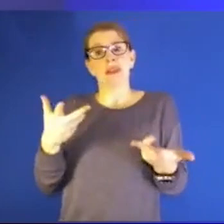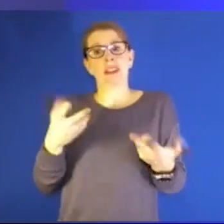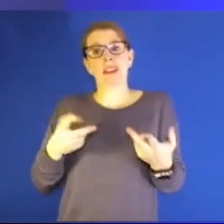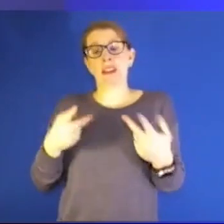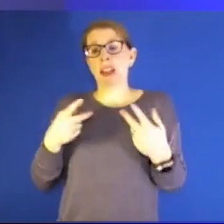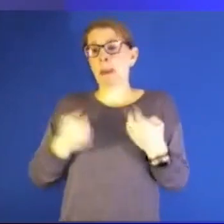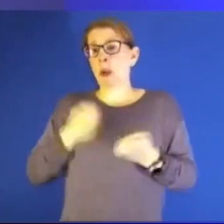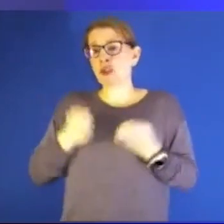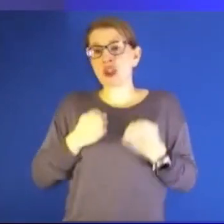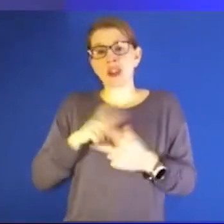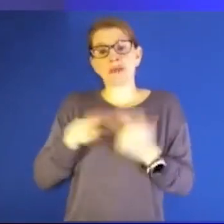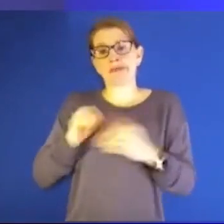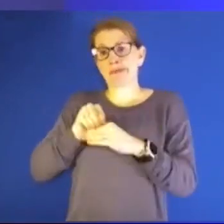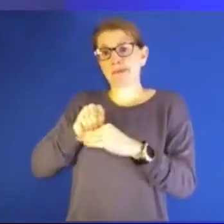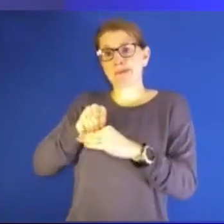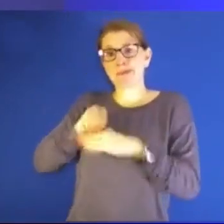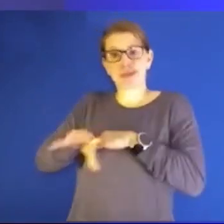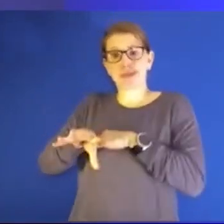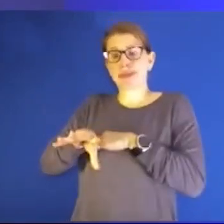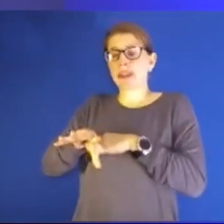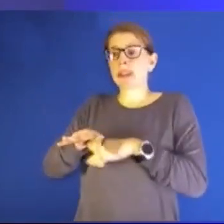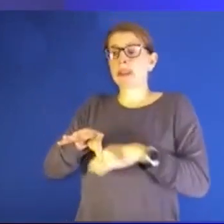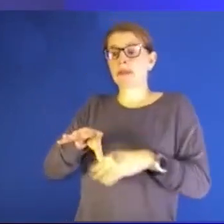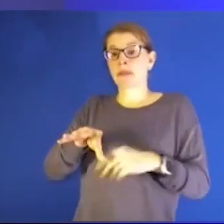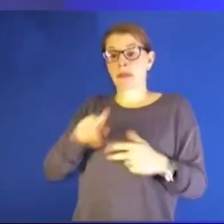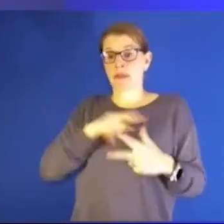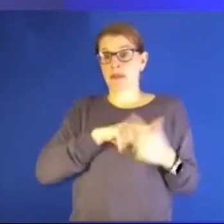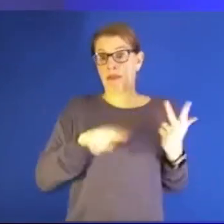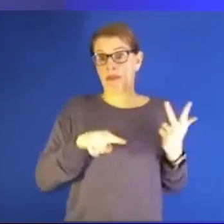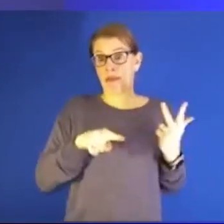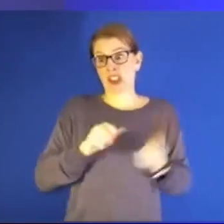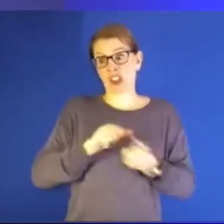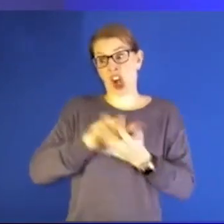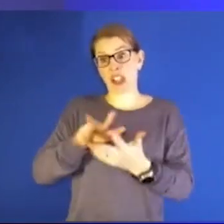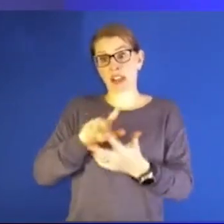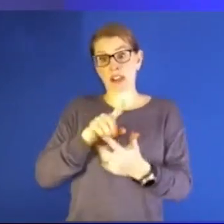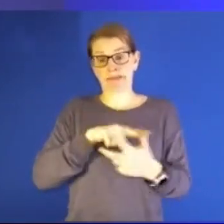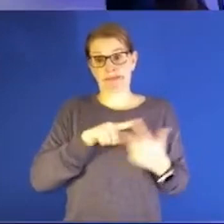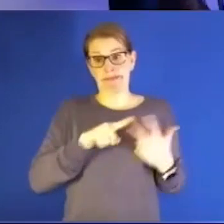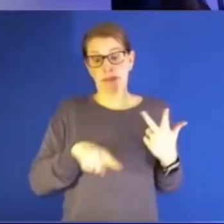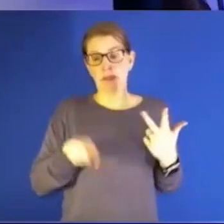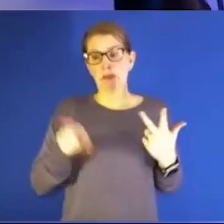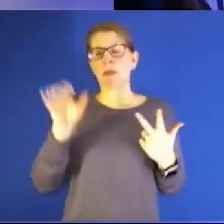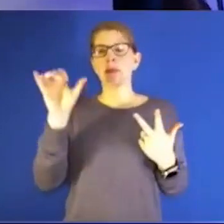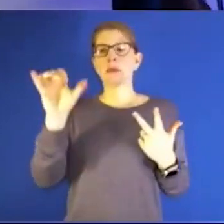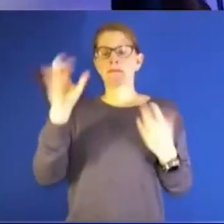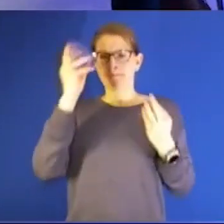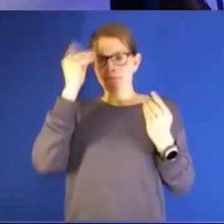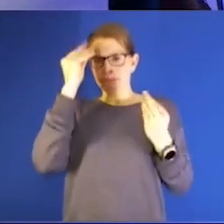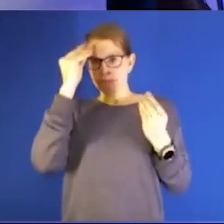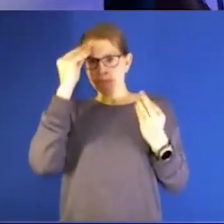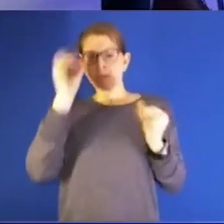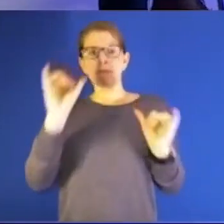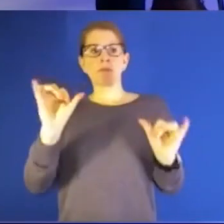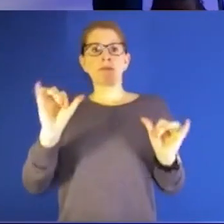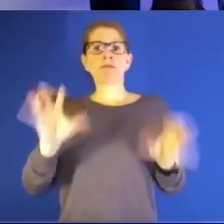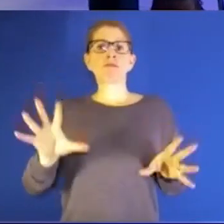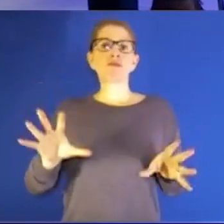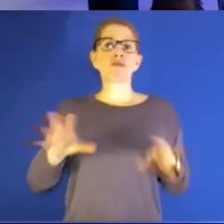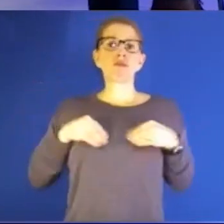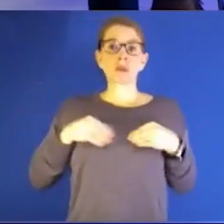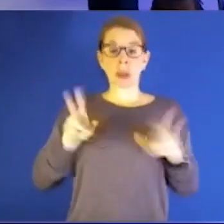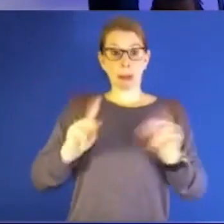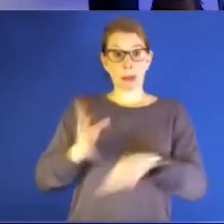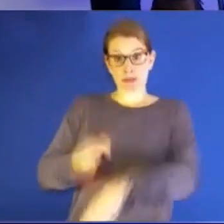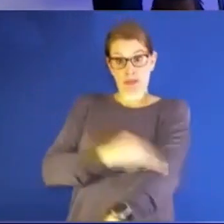to the patients this is the cause. It can take some time to work your mind around that. And do you find that the people generally get better on their own,